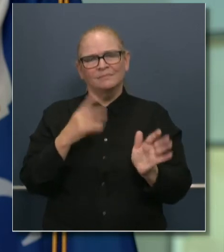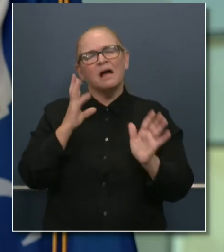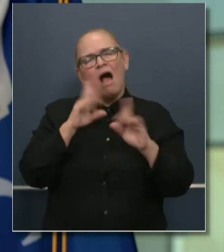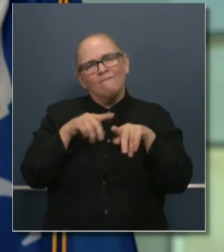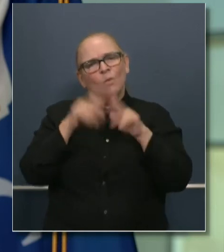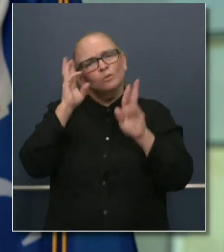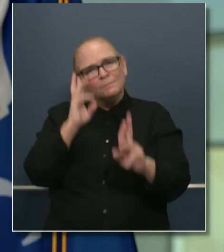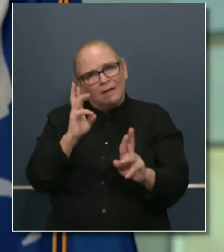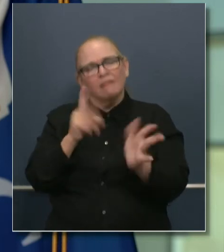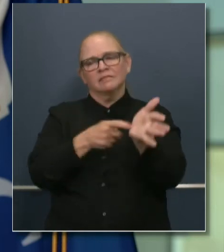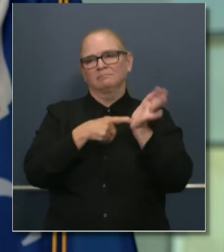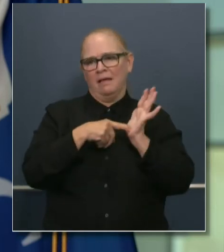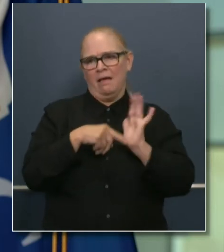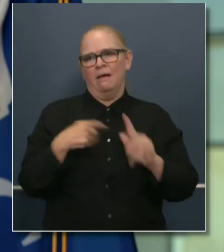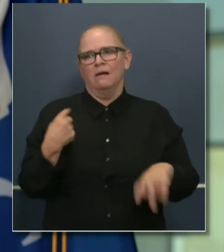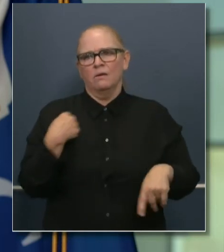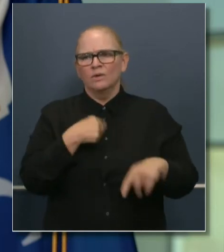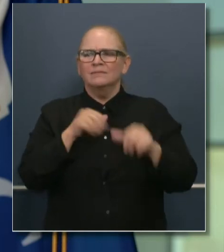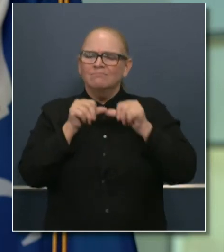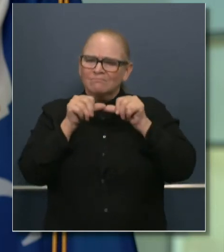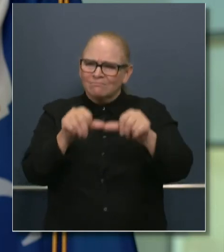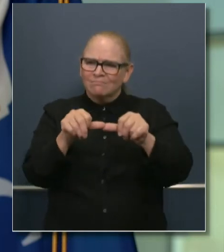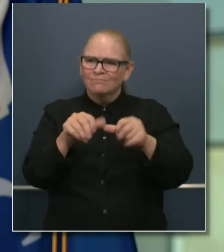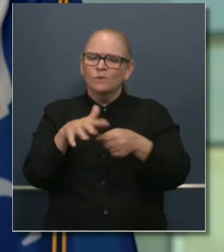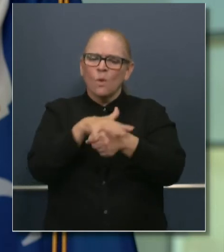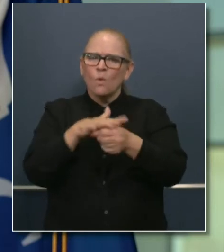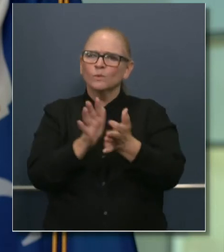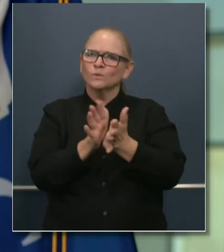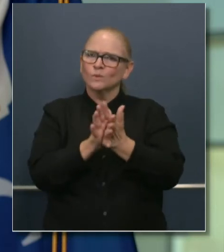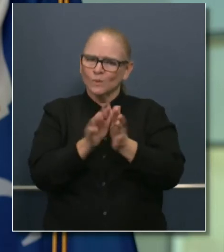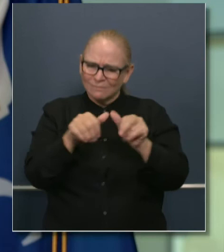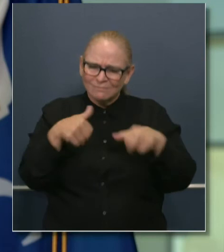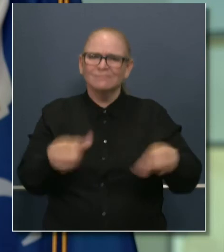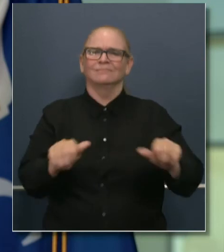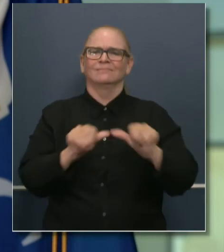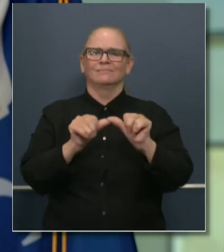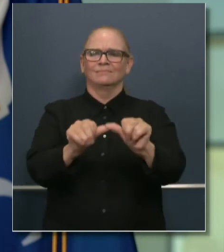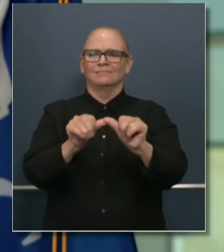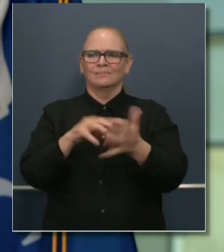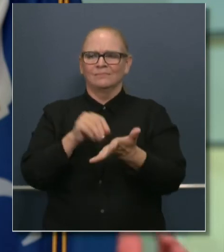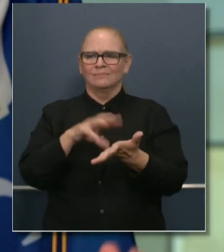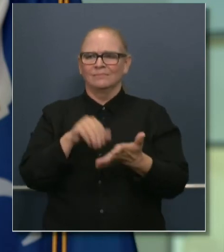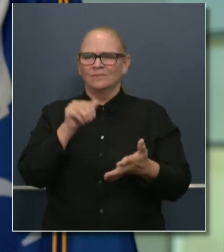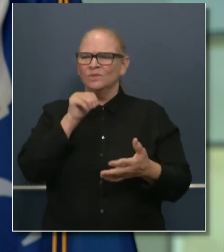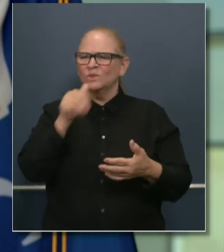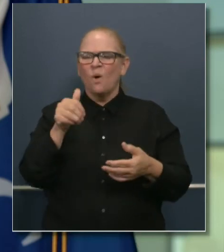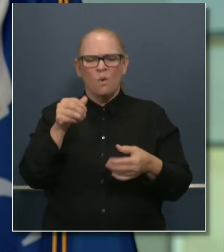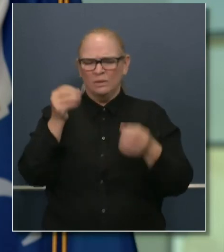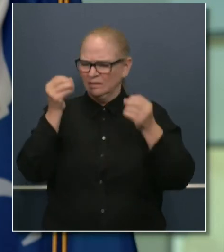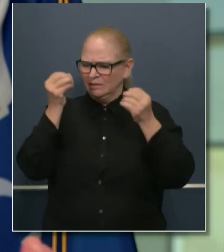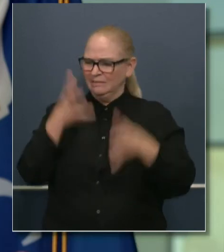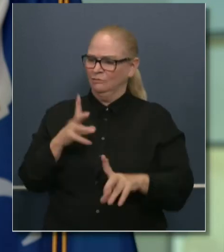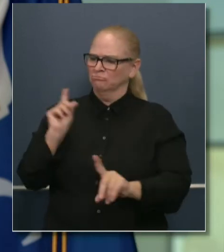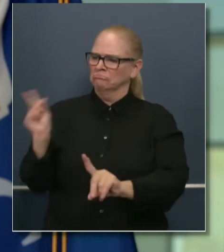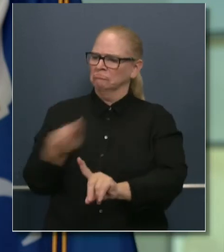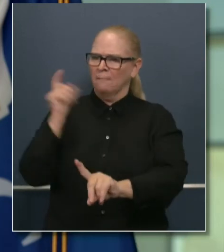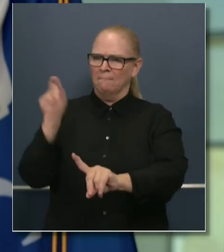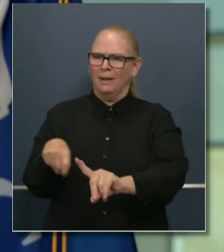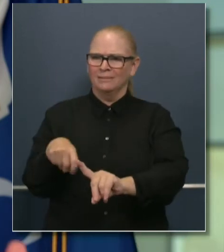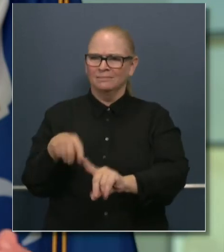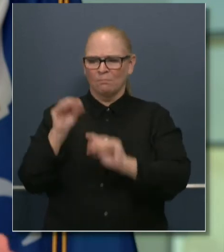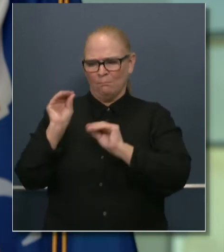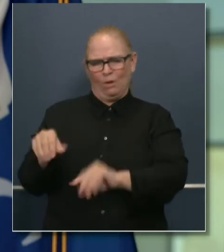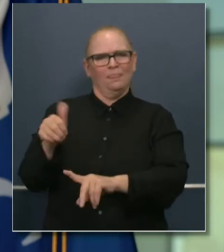and cooperation manifests at the local level and people not be put into harm's way as caregivers, as